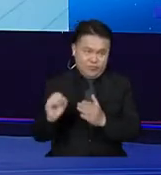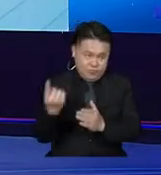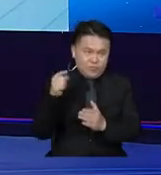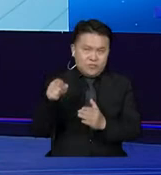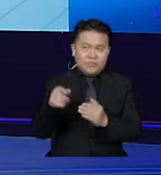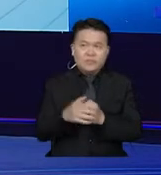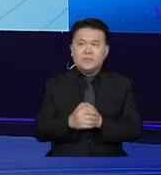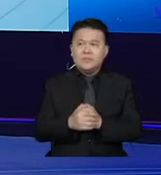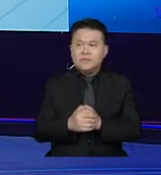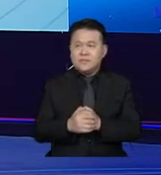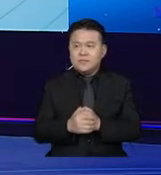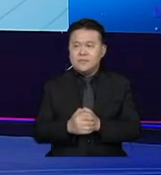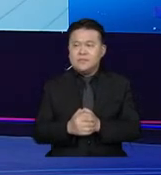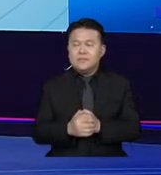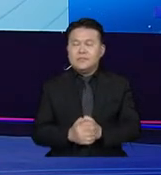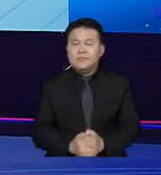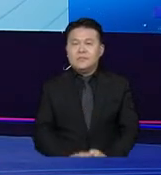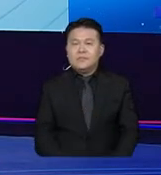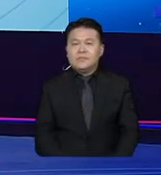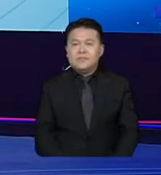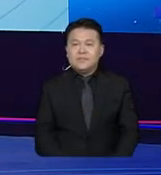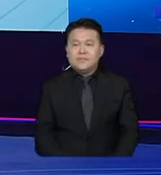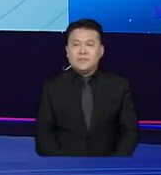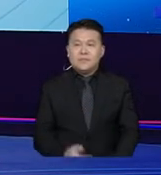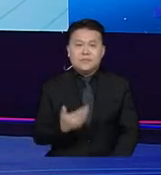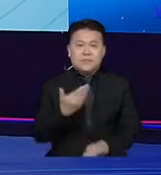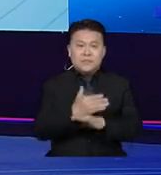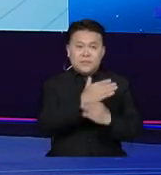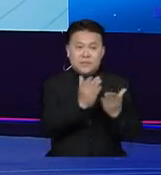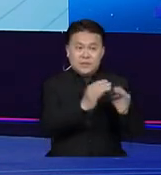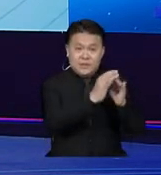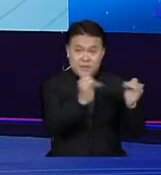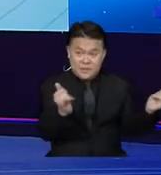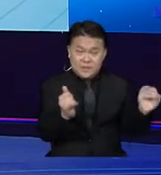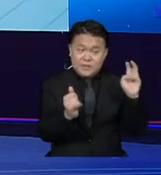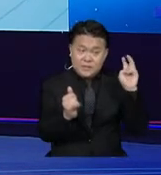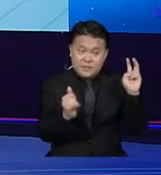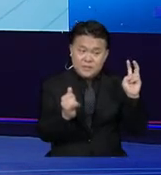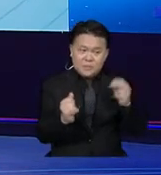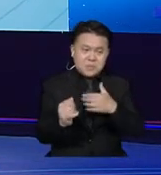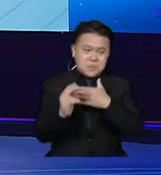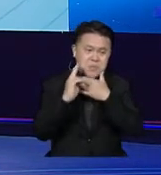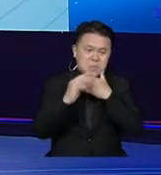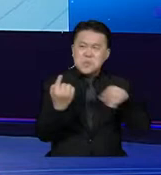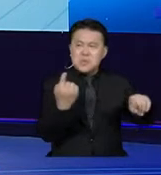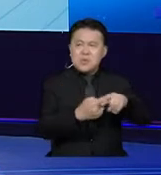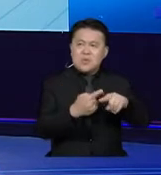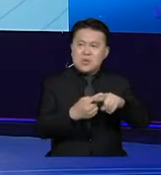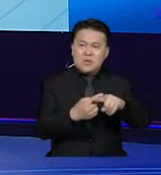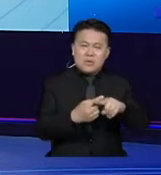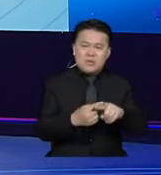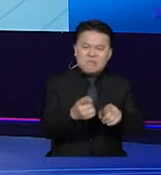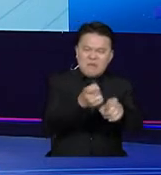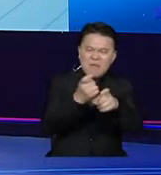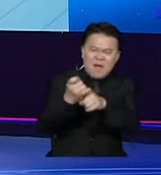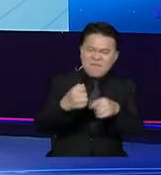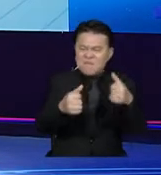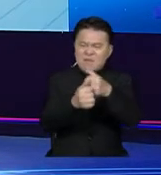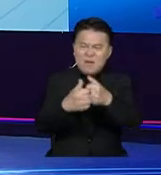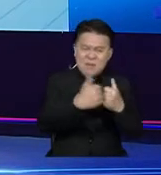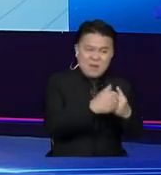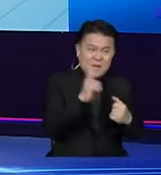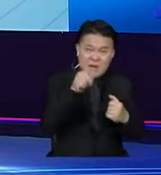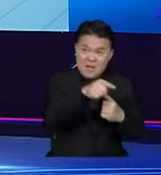It's likely that other species of humans were highly xenophobic, like chimpanzees. And as illustrated here, different groups